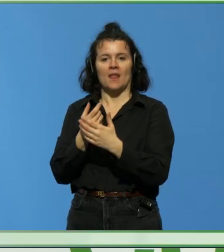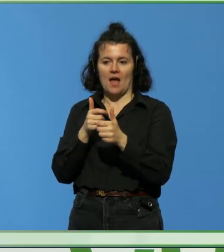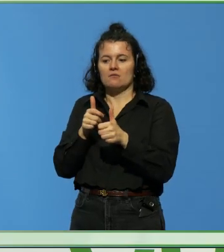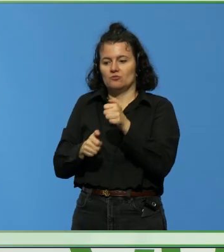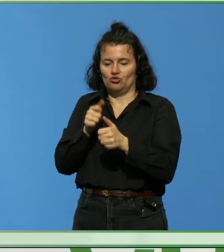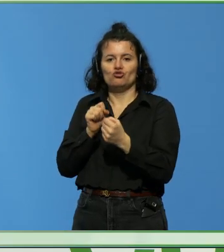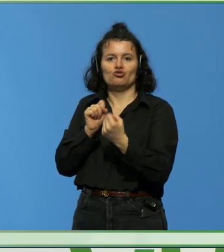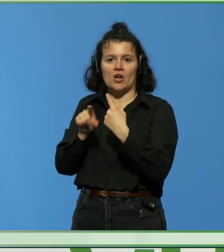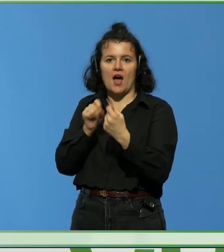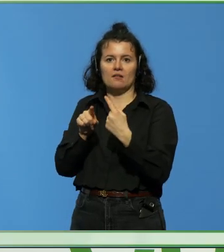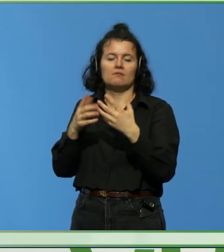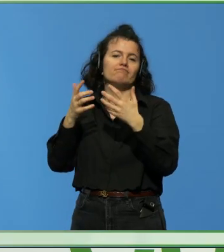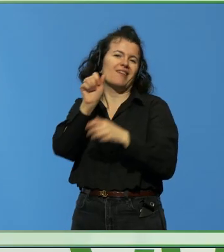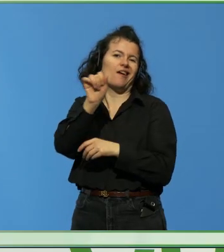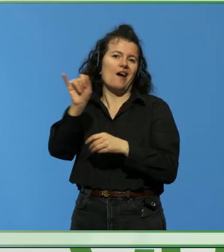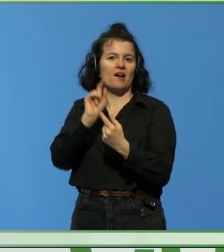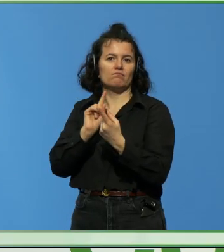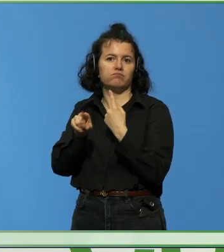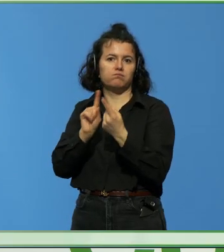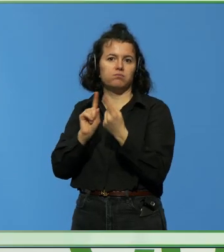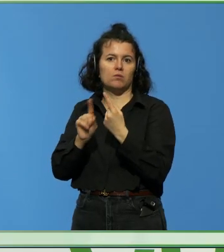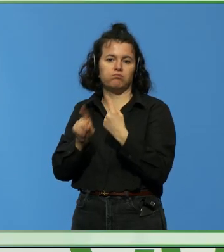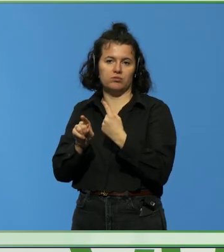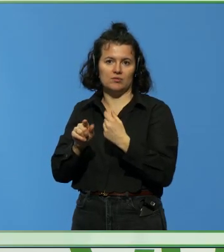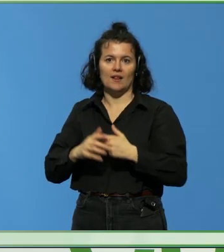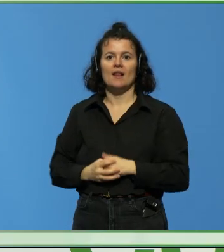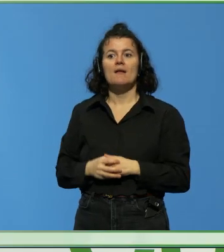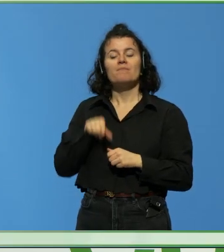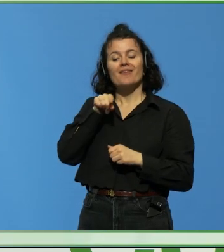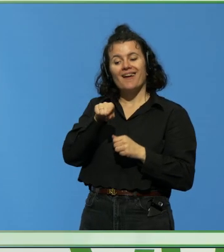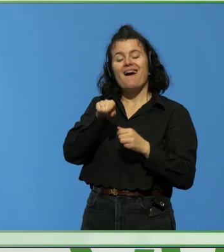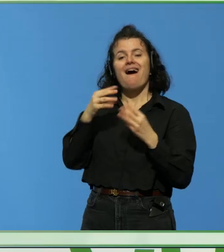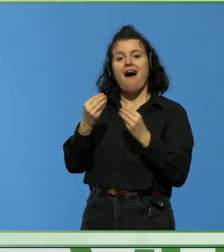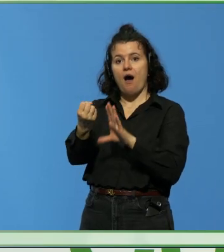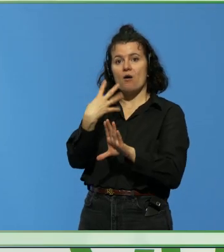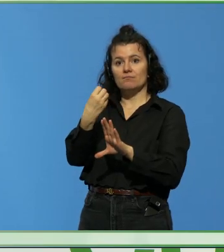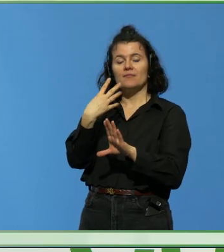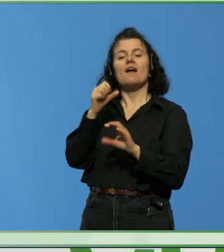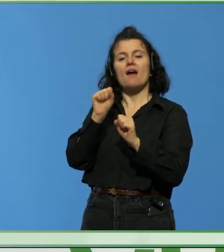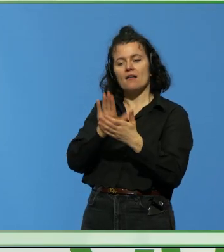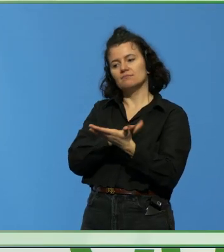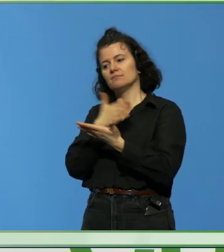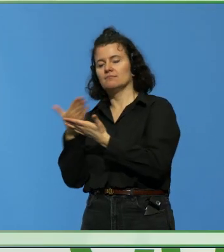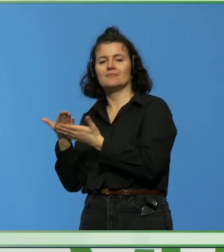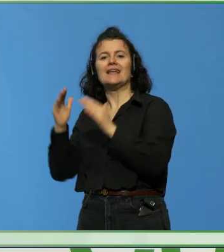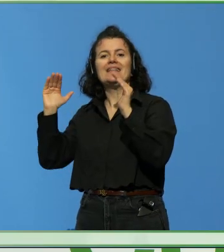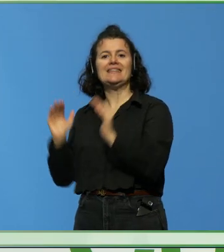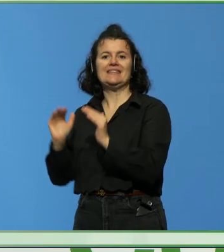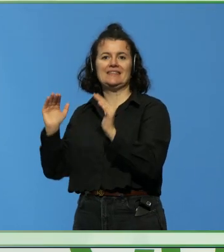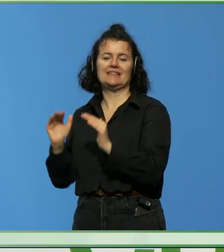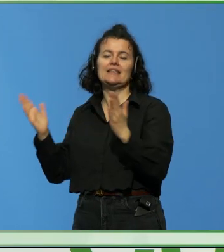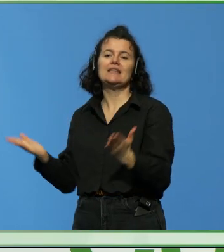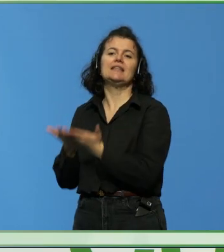the mobile application that translated in the easy to understand languages for the sign language, for